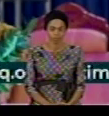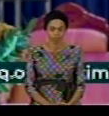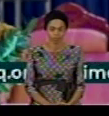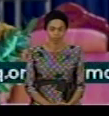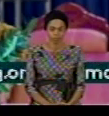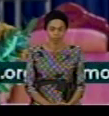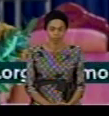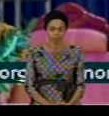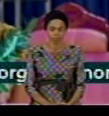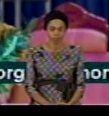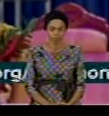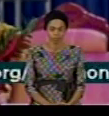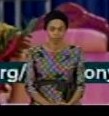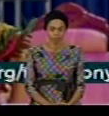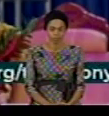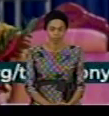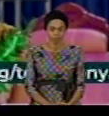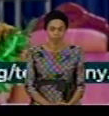foreign